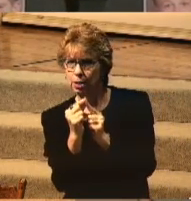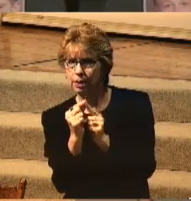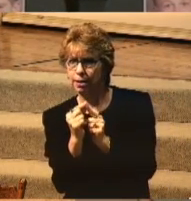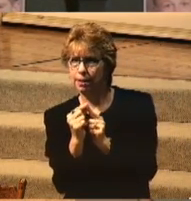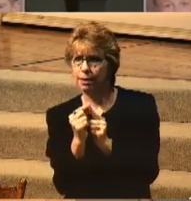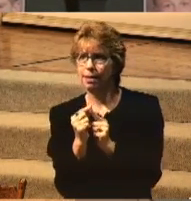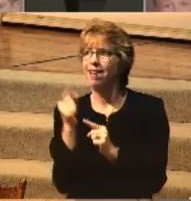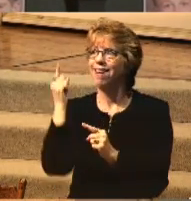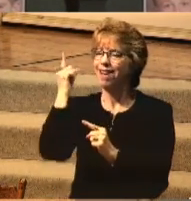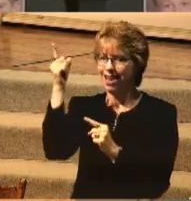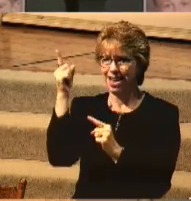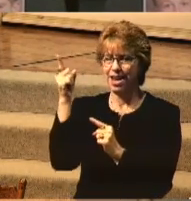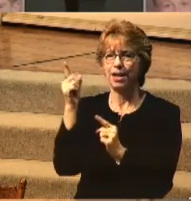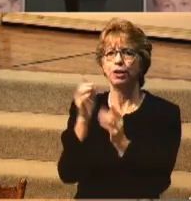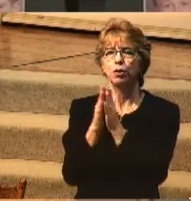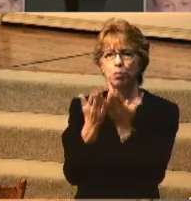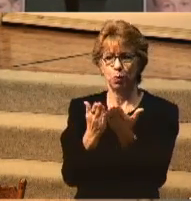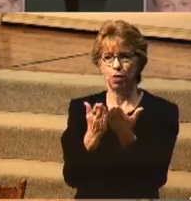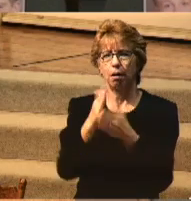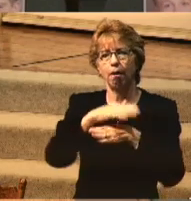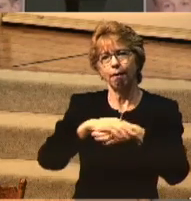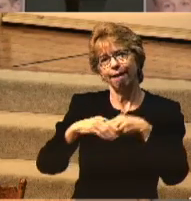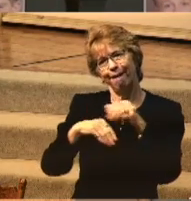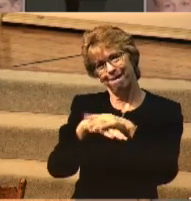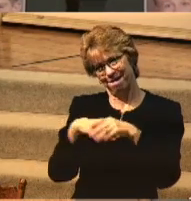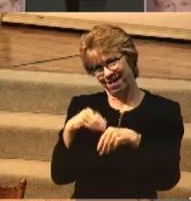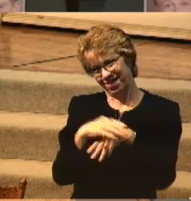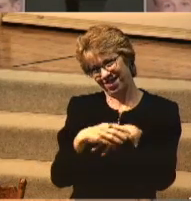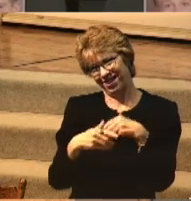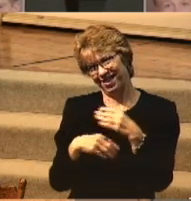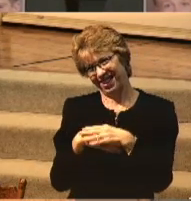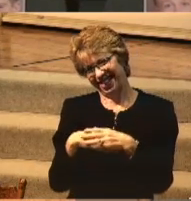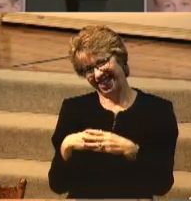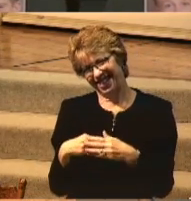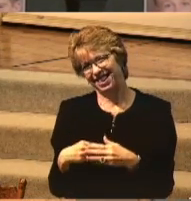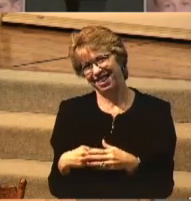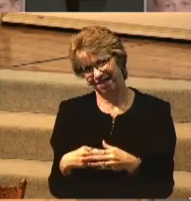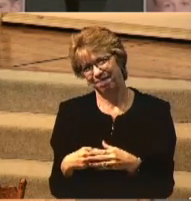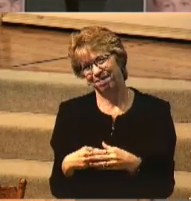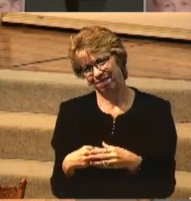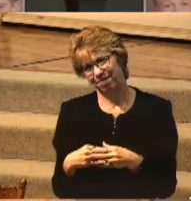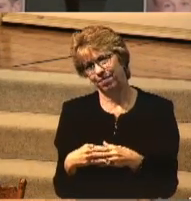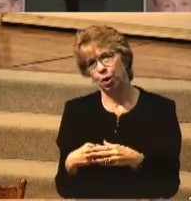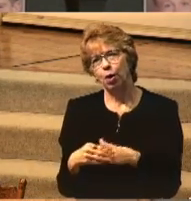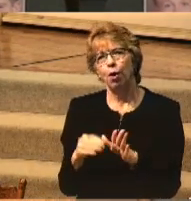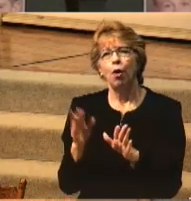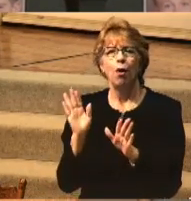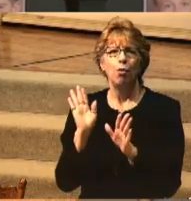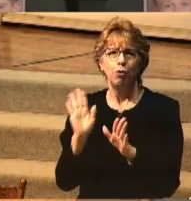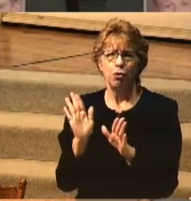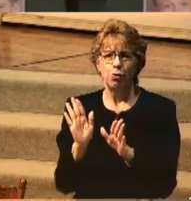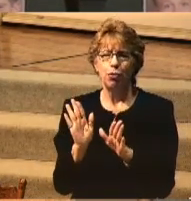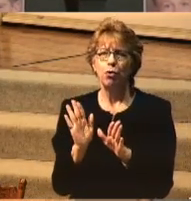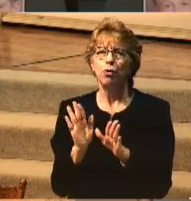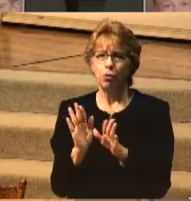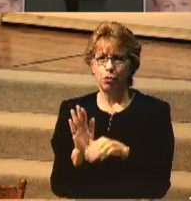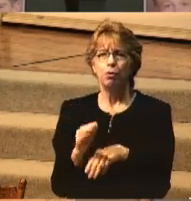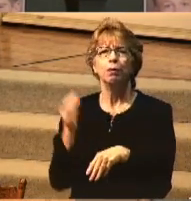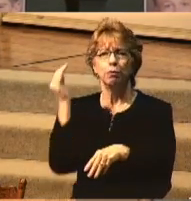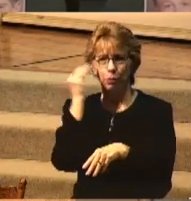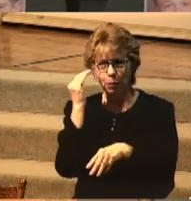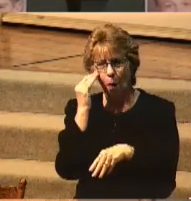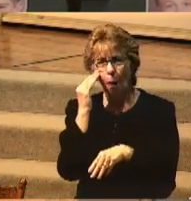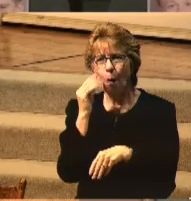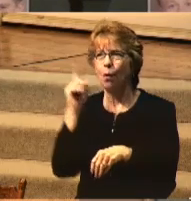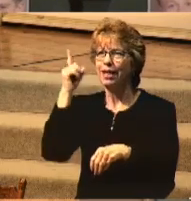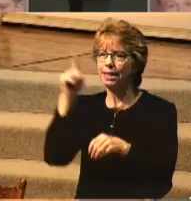His book is comforting. Comforting. You can pillow your head on the promises of